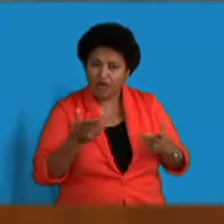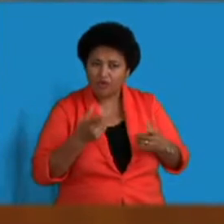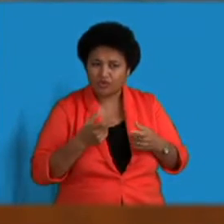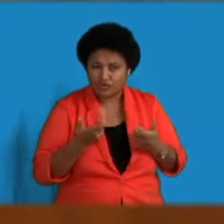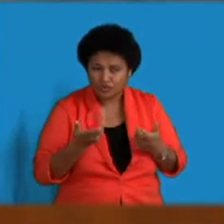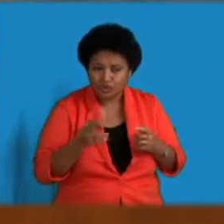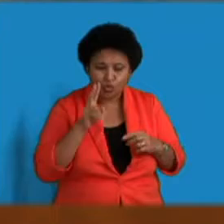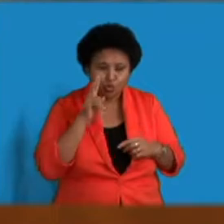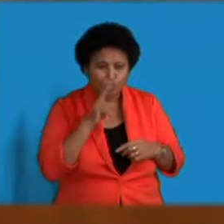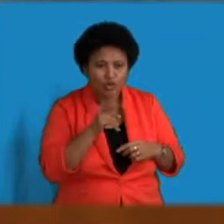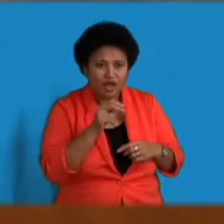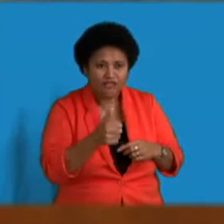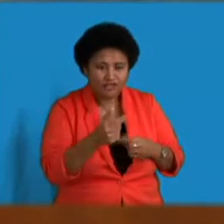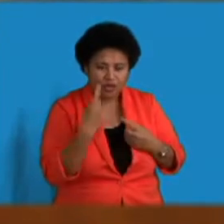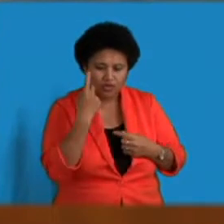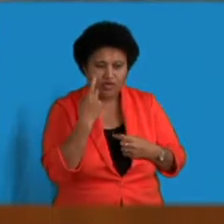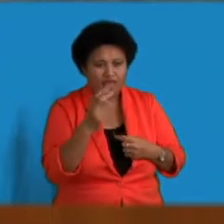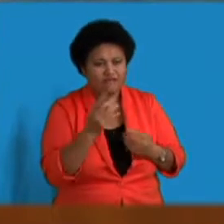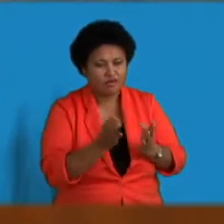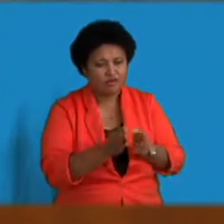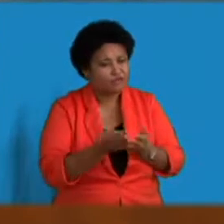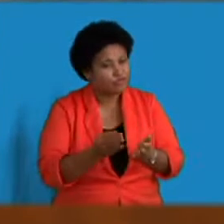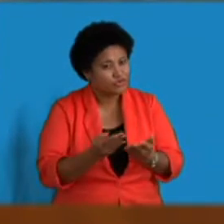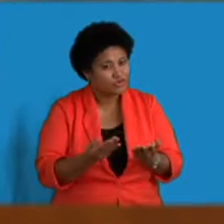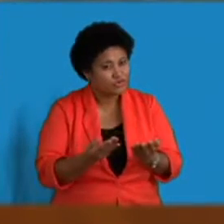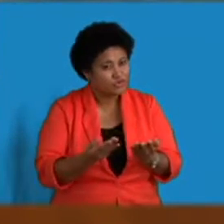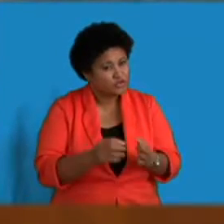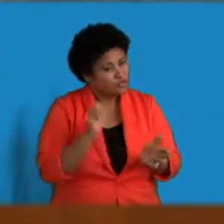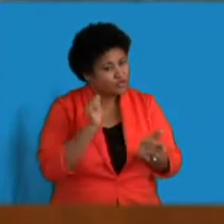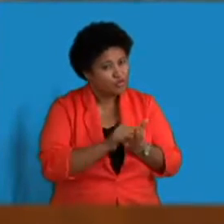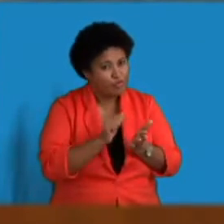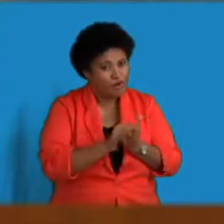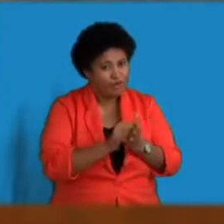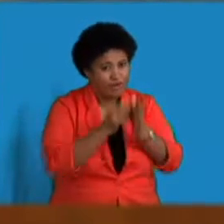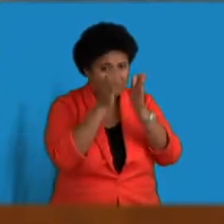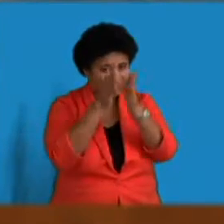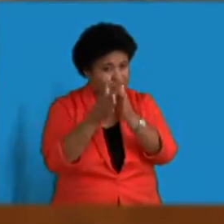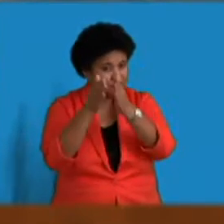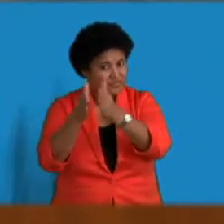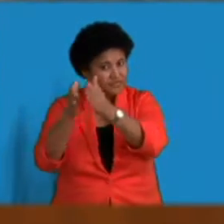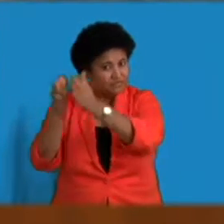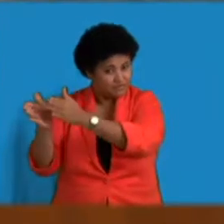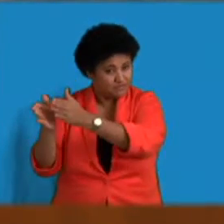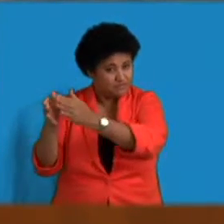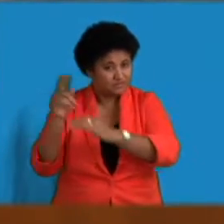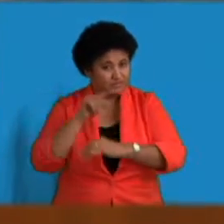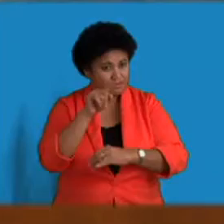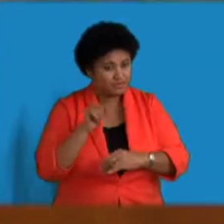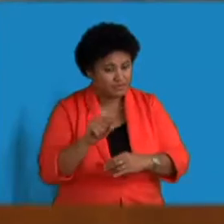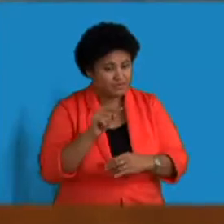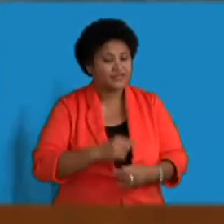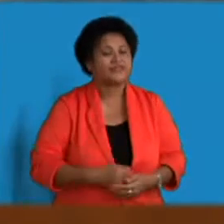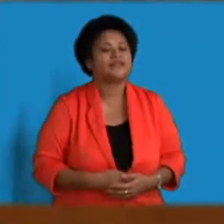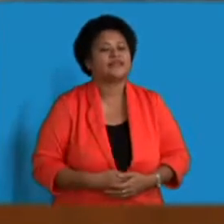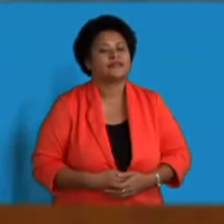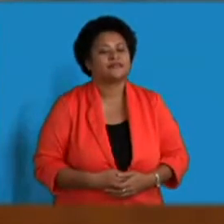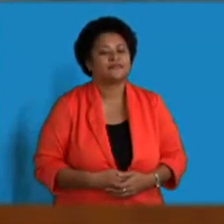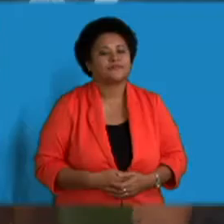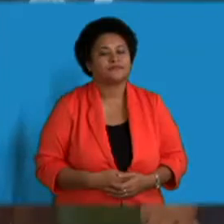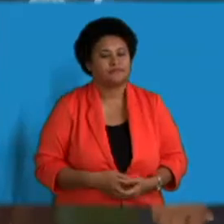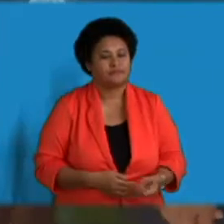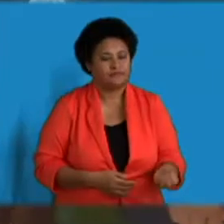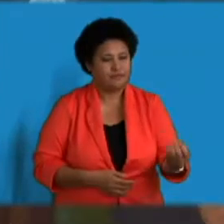properly structured, i.e. cataloging and things like that. Thank you. Honorable